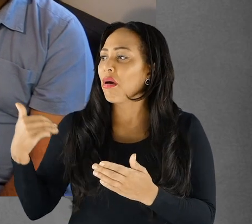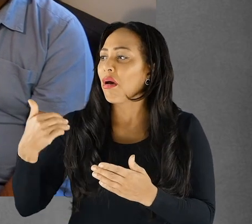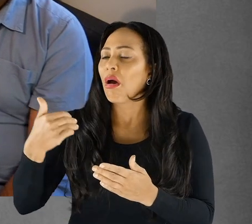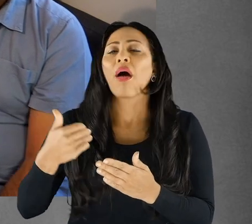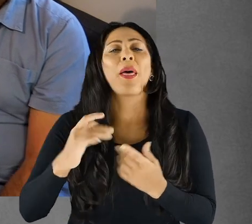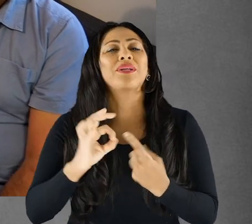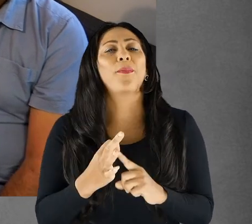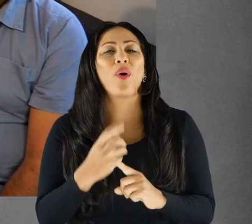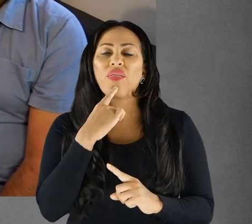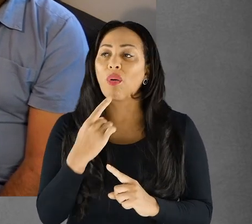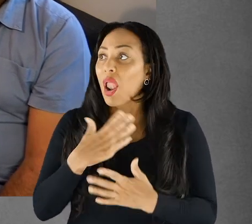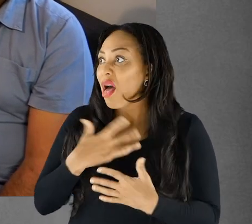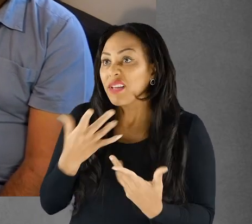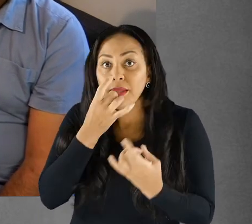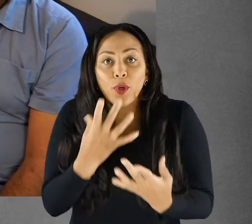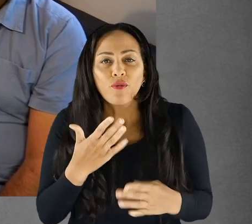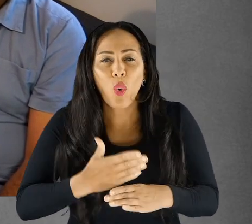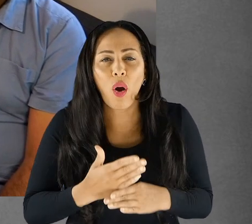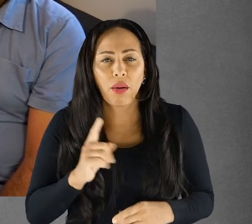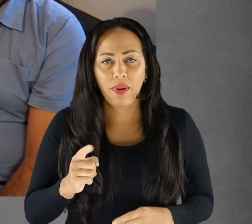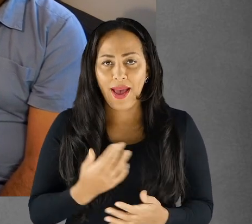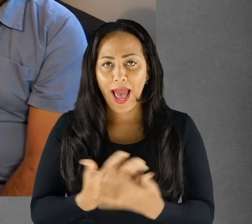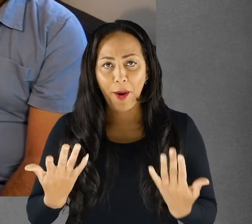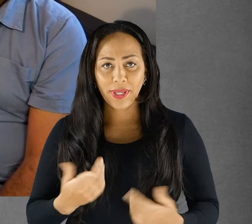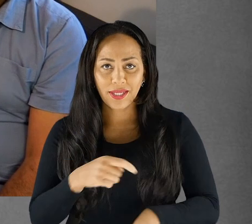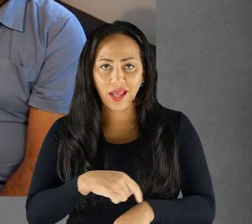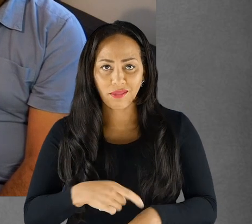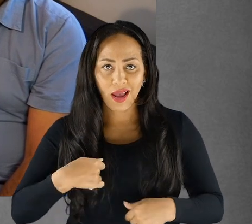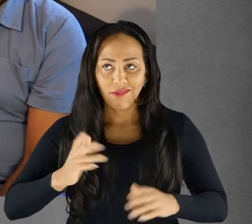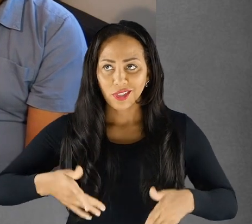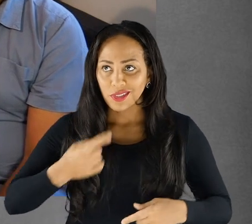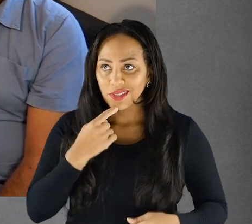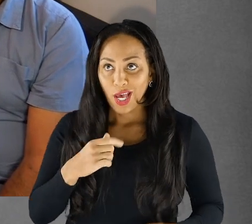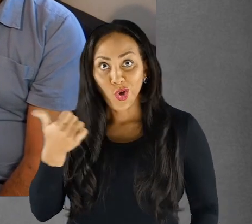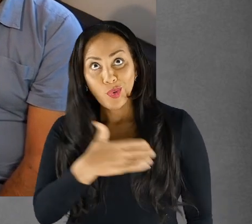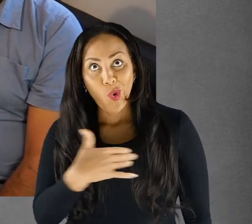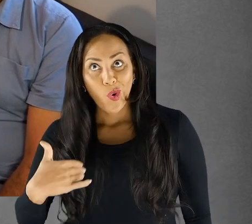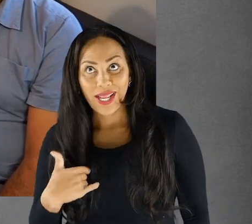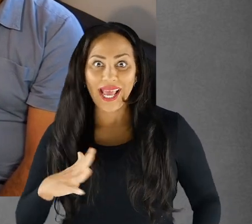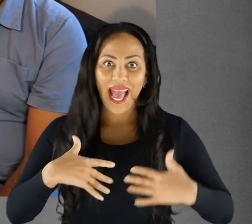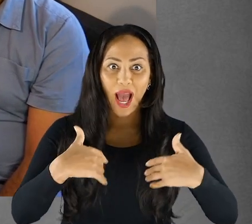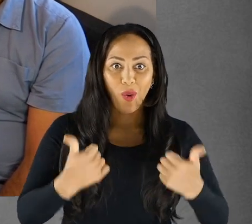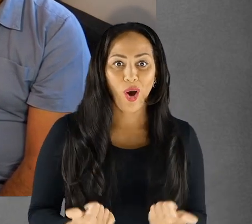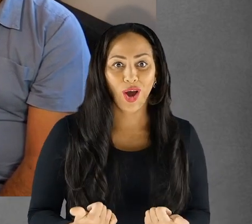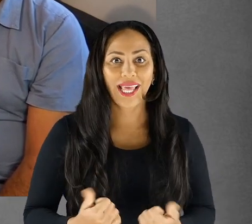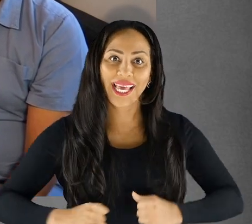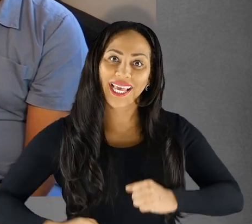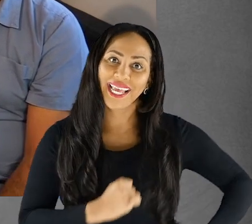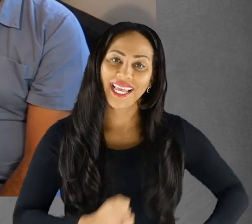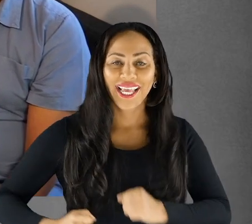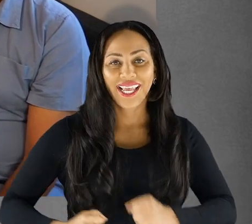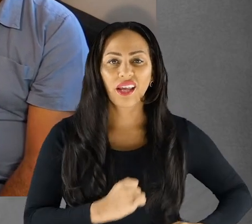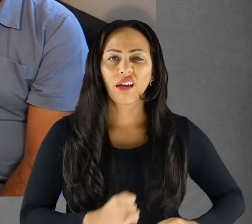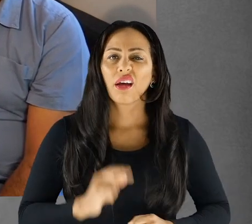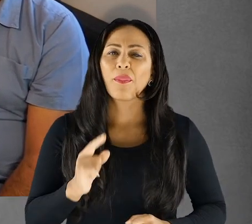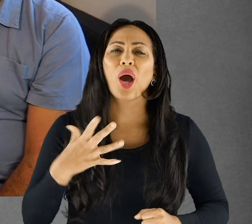it's beautiful work, but how many times I go, good morning, how are you, which is so beautiful with my ukulele, but I also